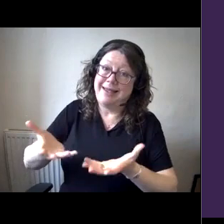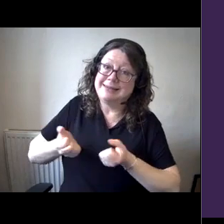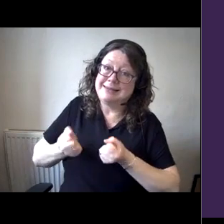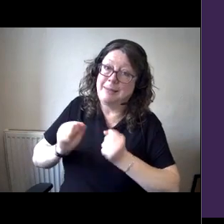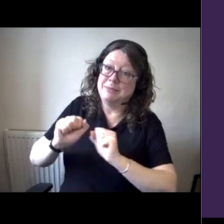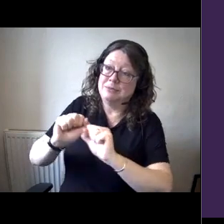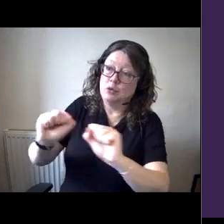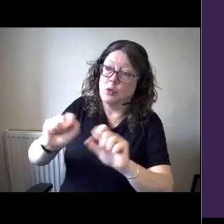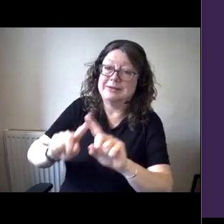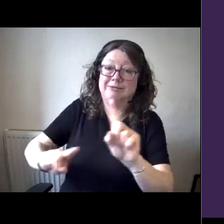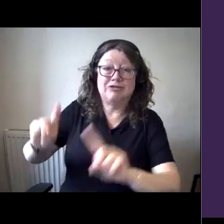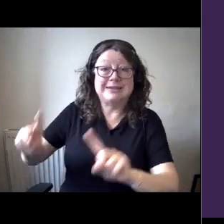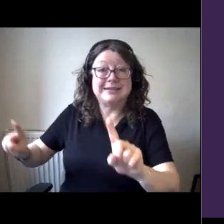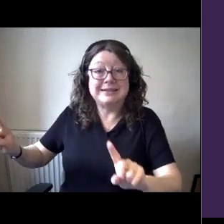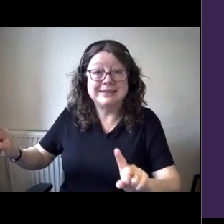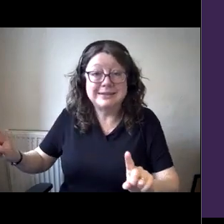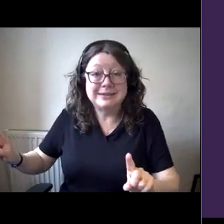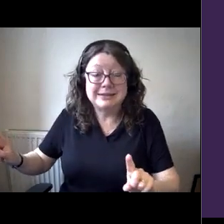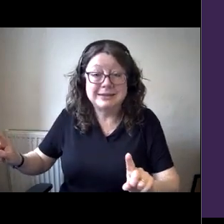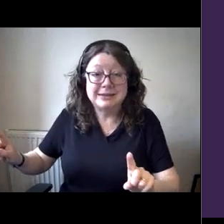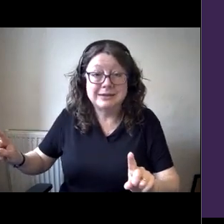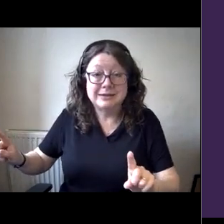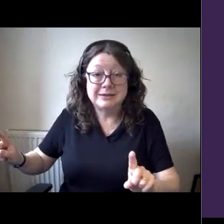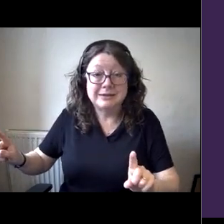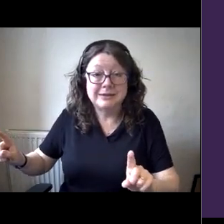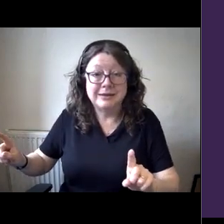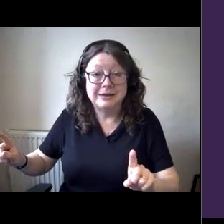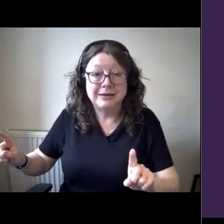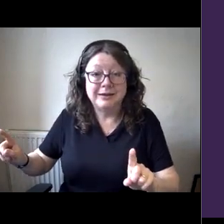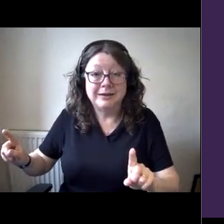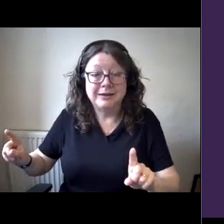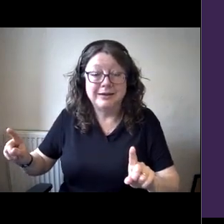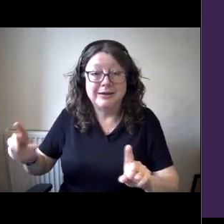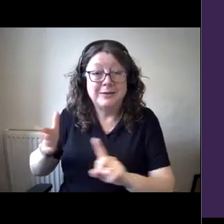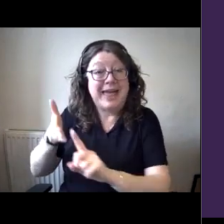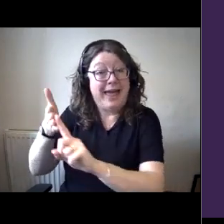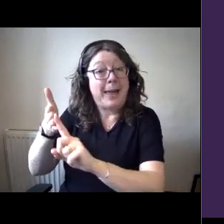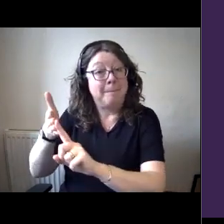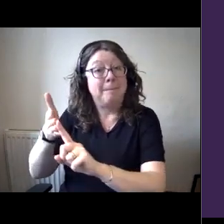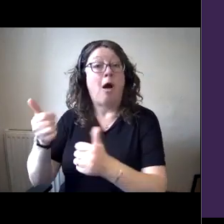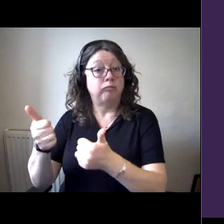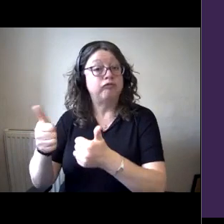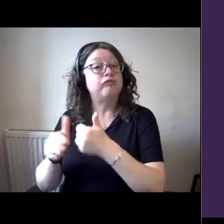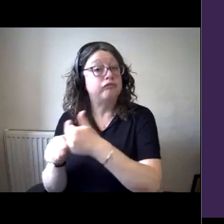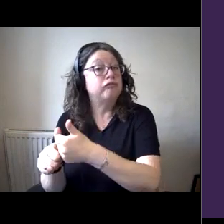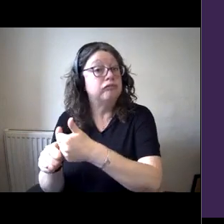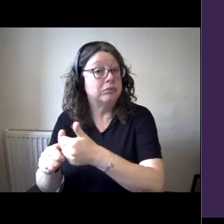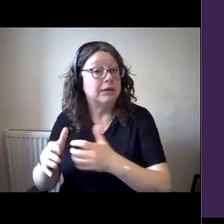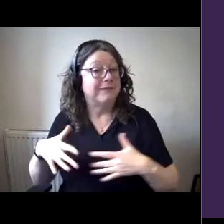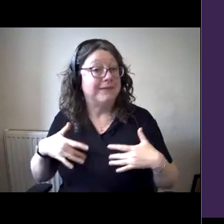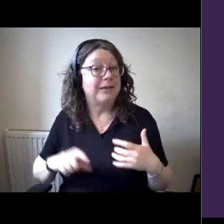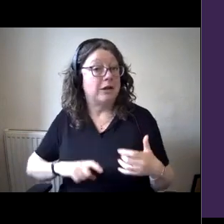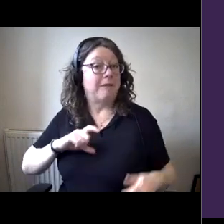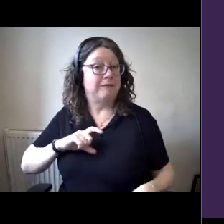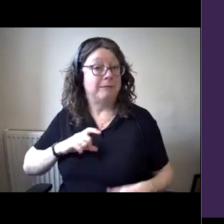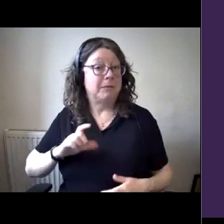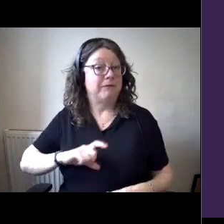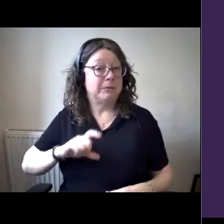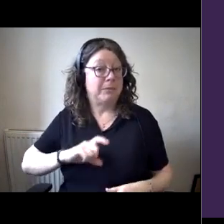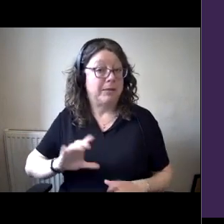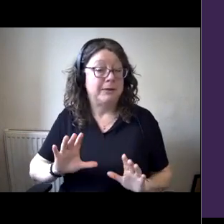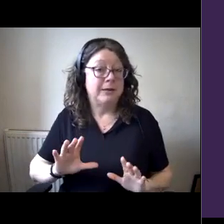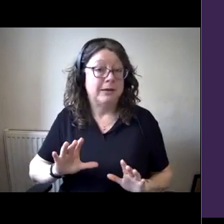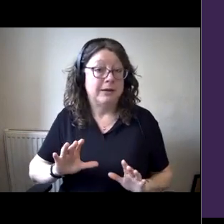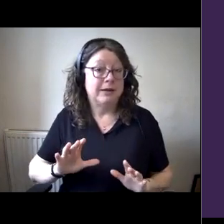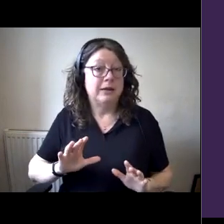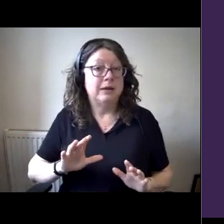blaming or shaming? Am I saying to these young people what they're doing is wrong and